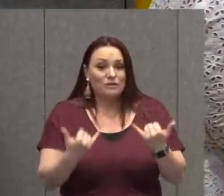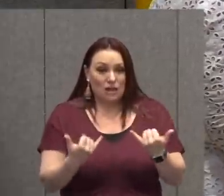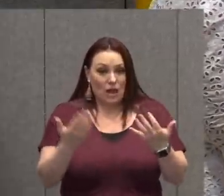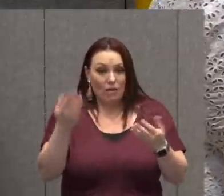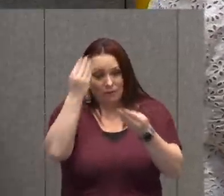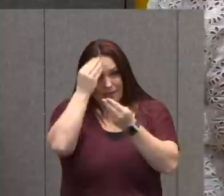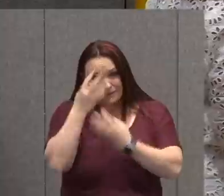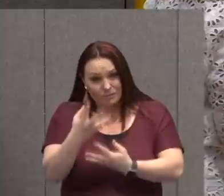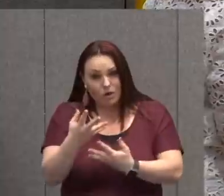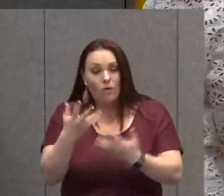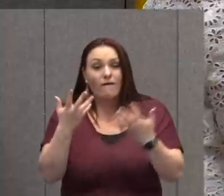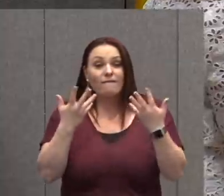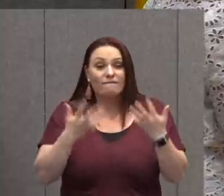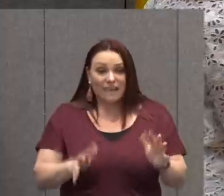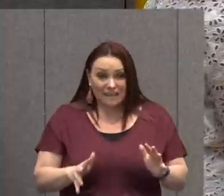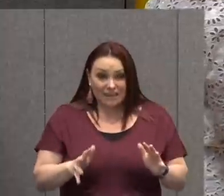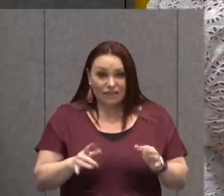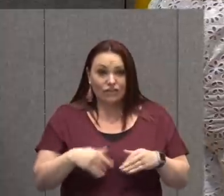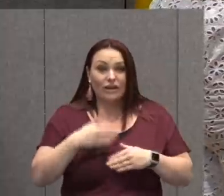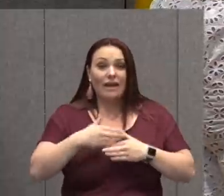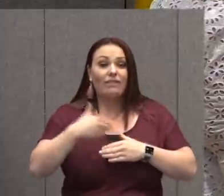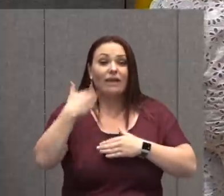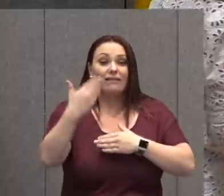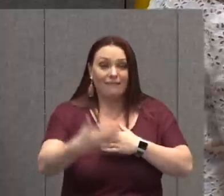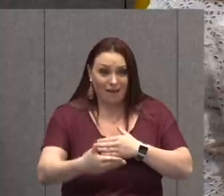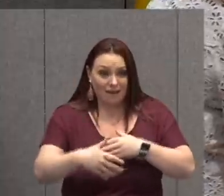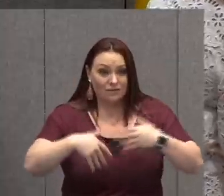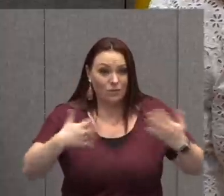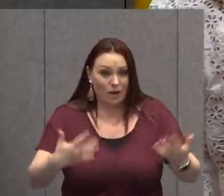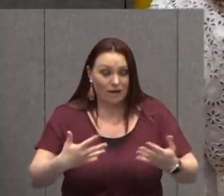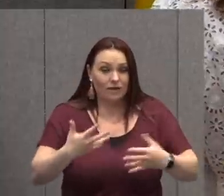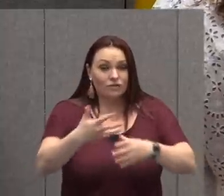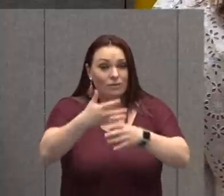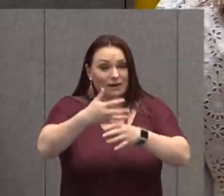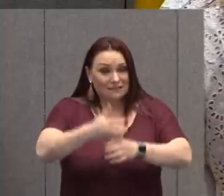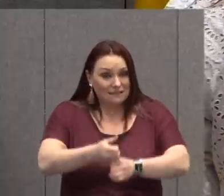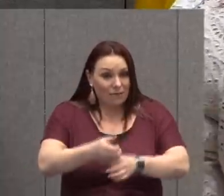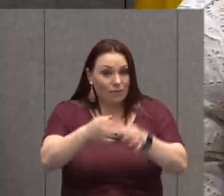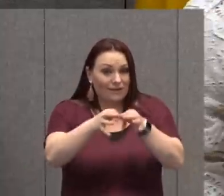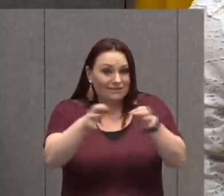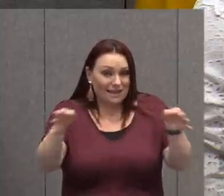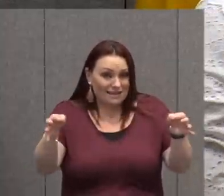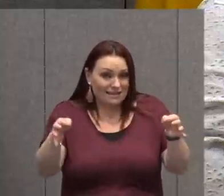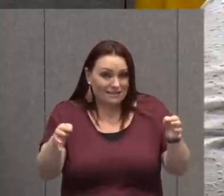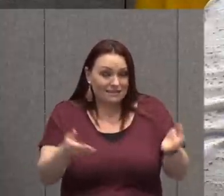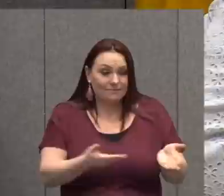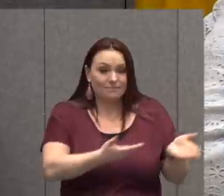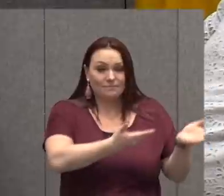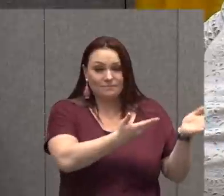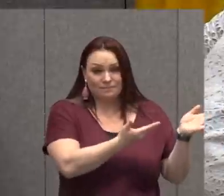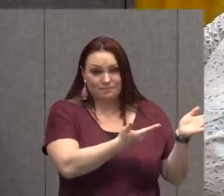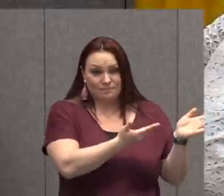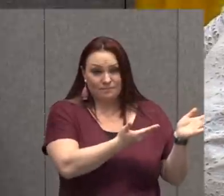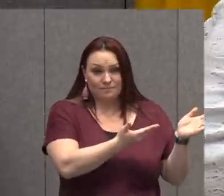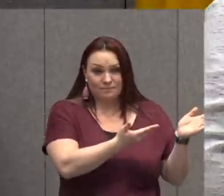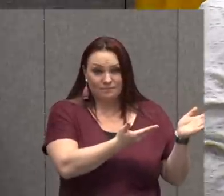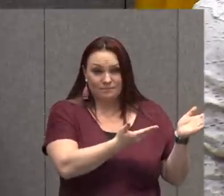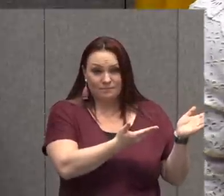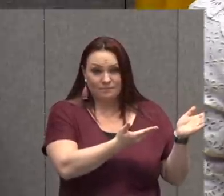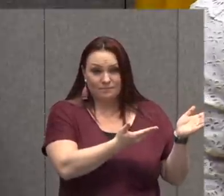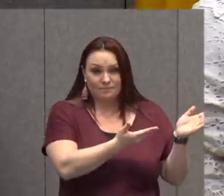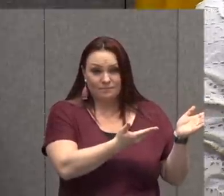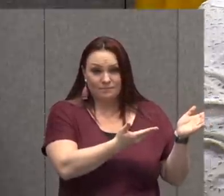the next thing. So my summary sentence down here says, there are many